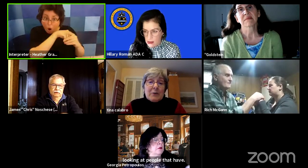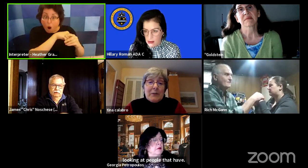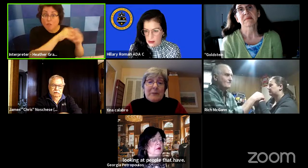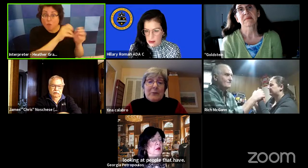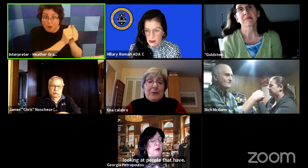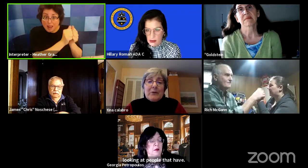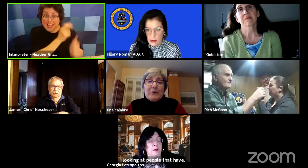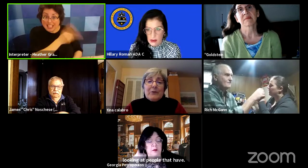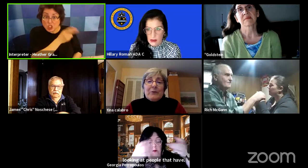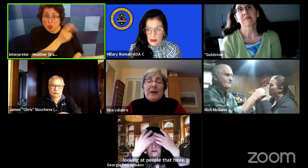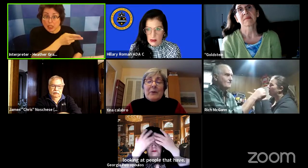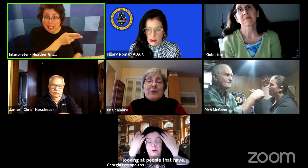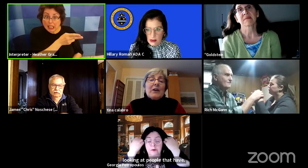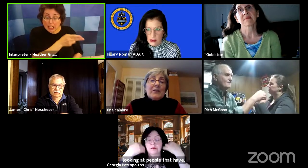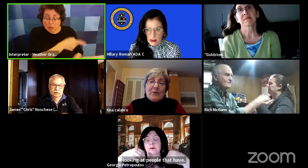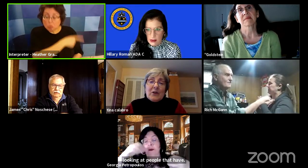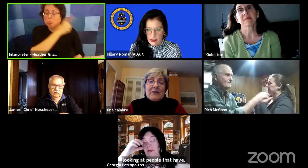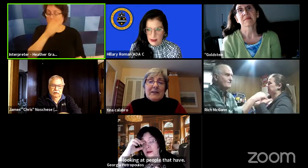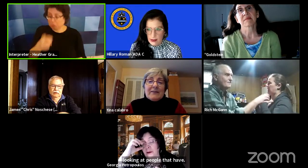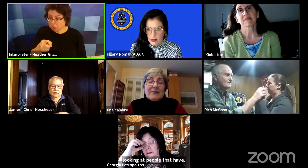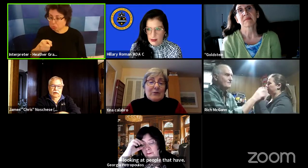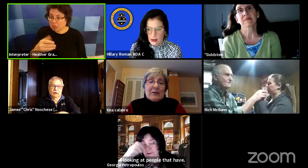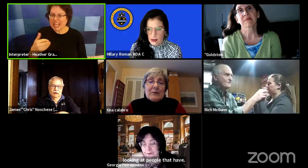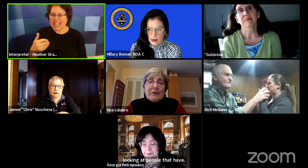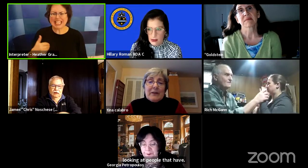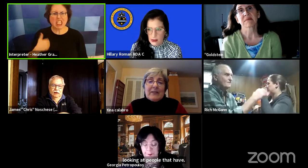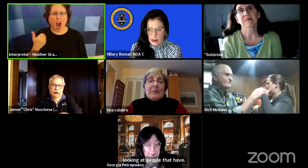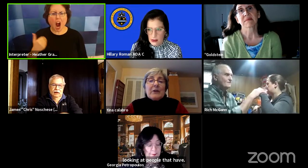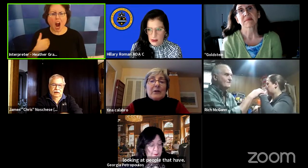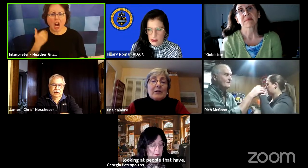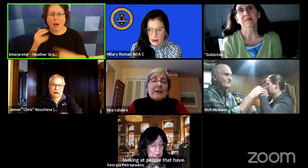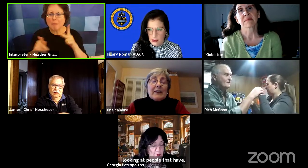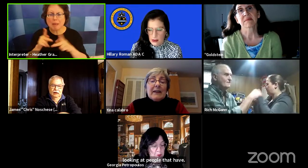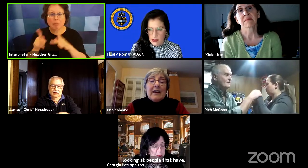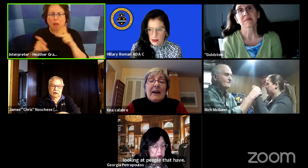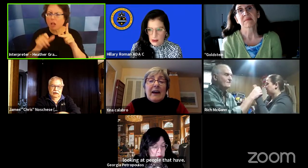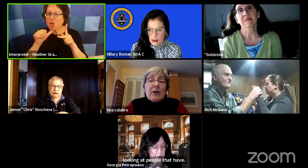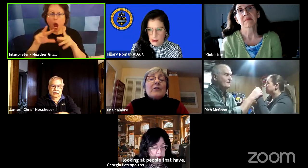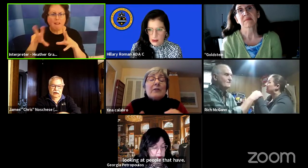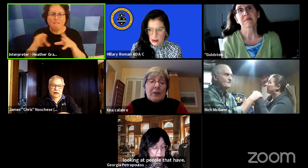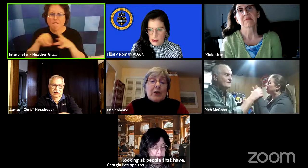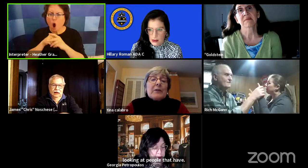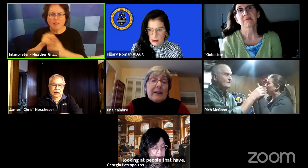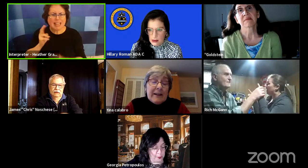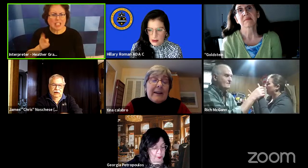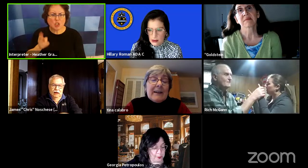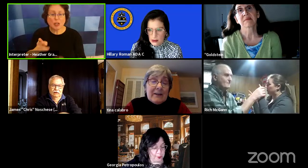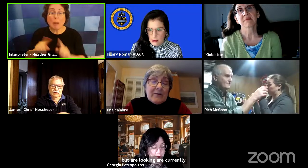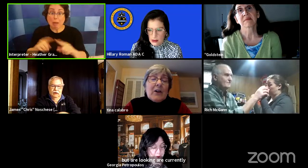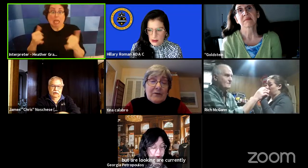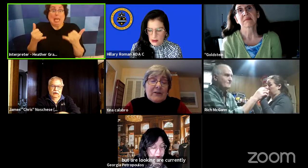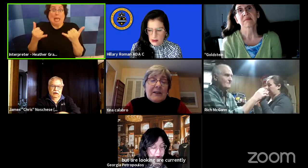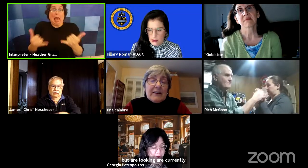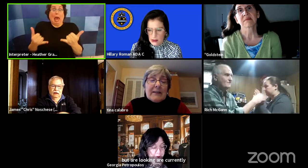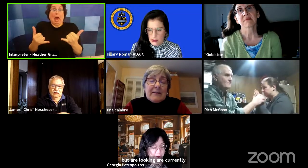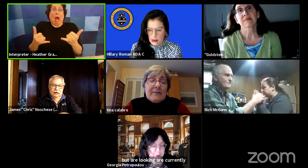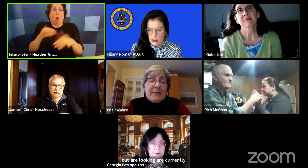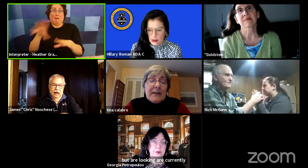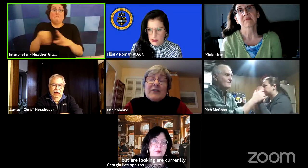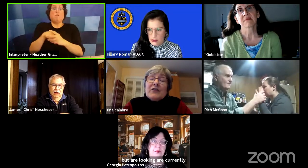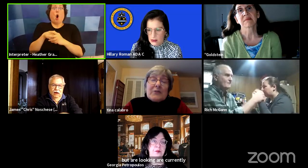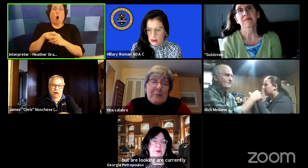at younger people who were not involved in historical things, but are looking or currently involved